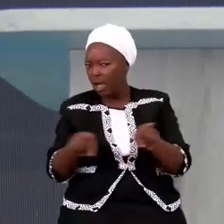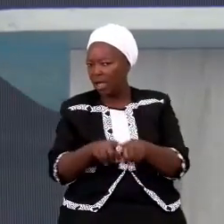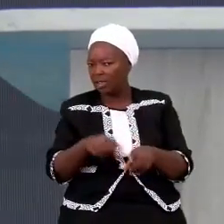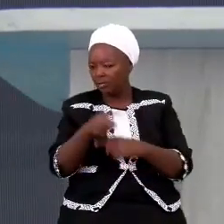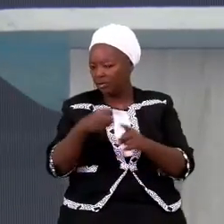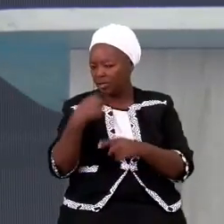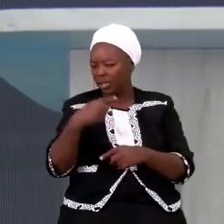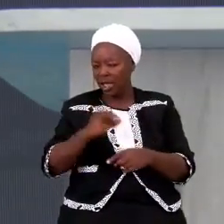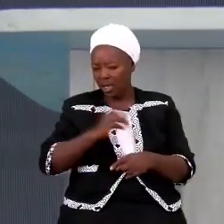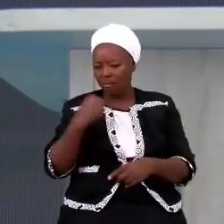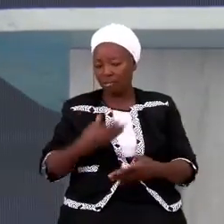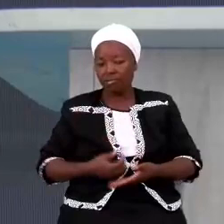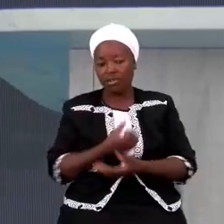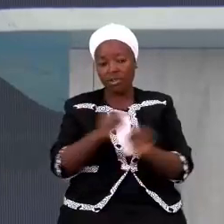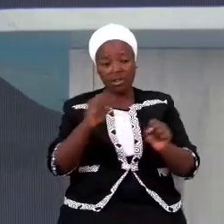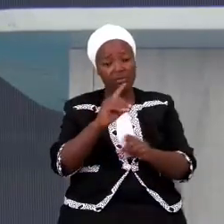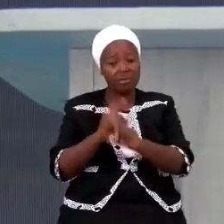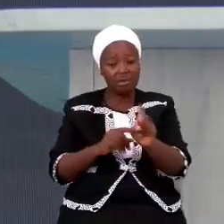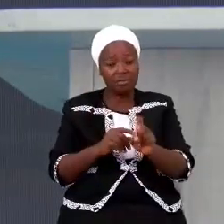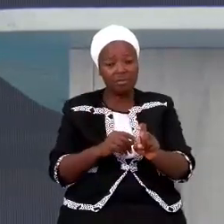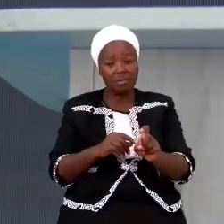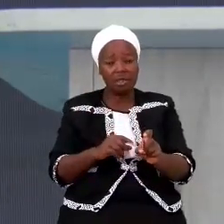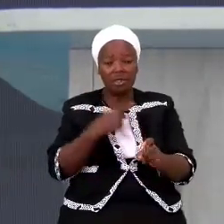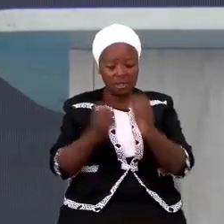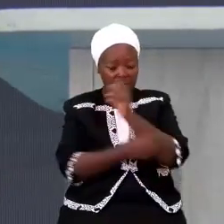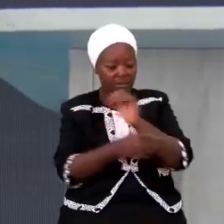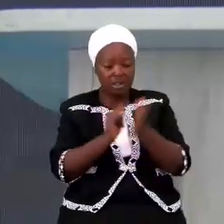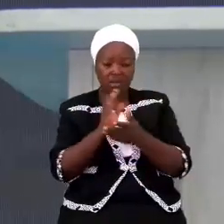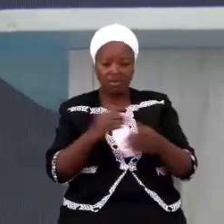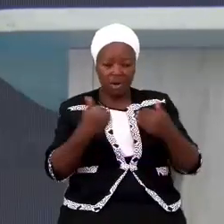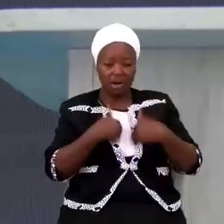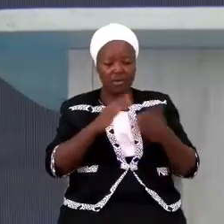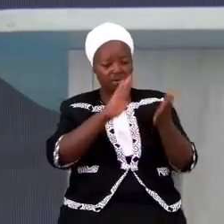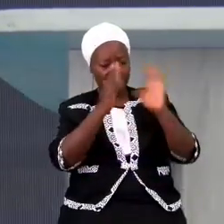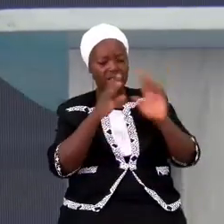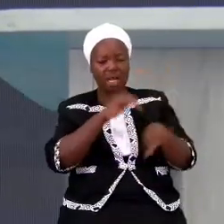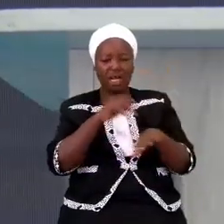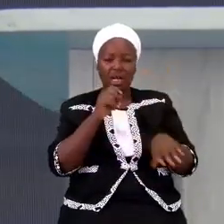said, I am saved, you say you are sanctified, the same temptation